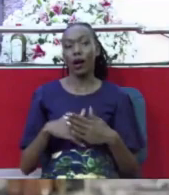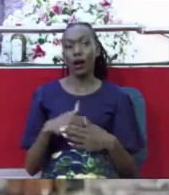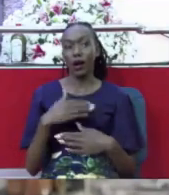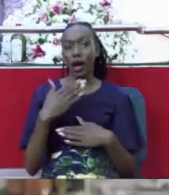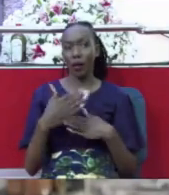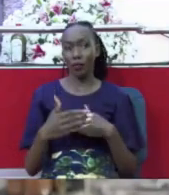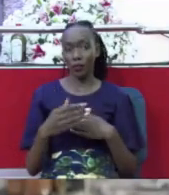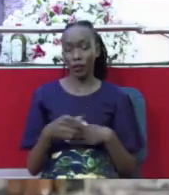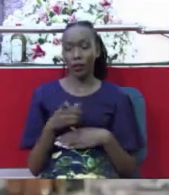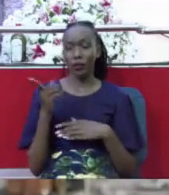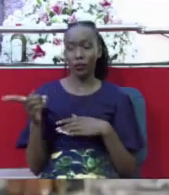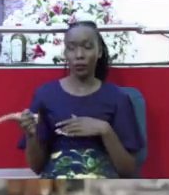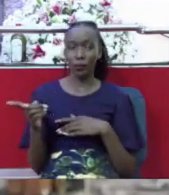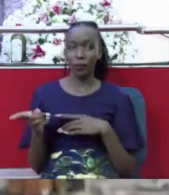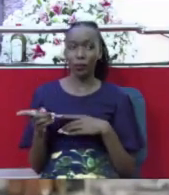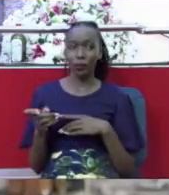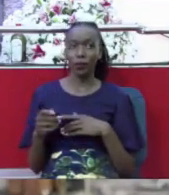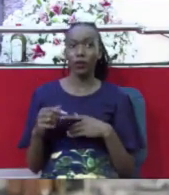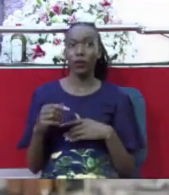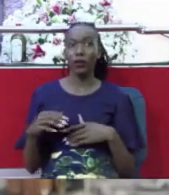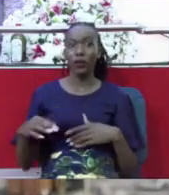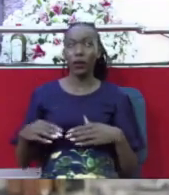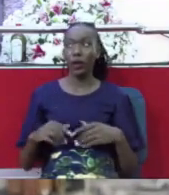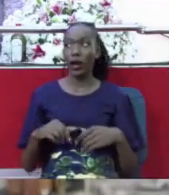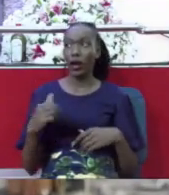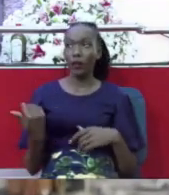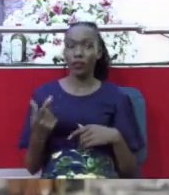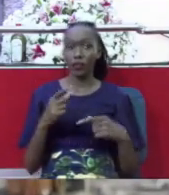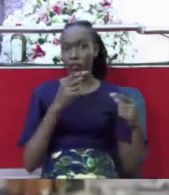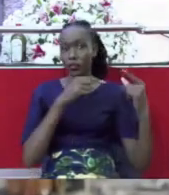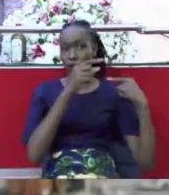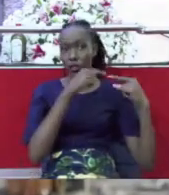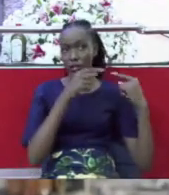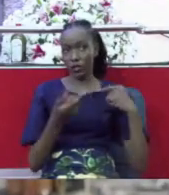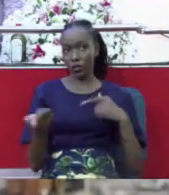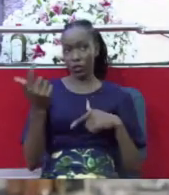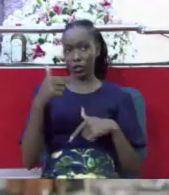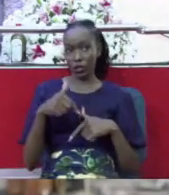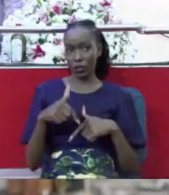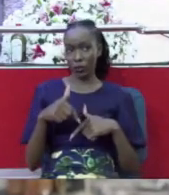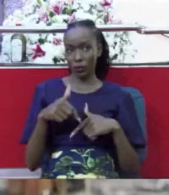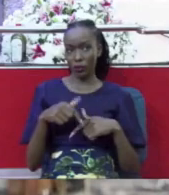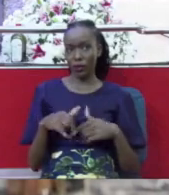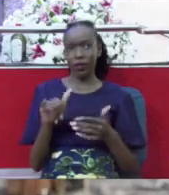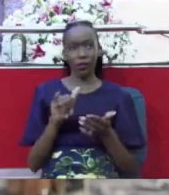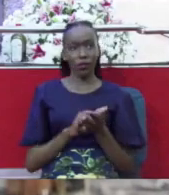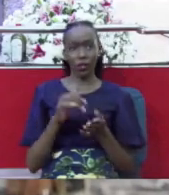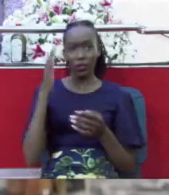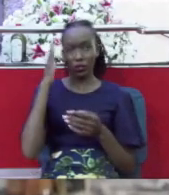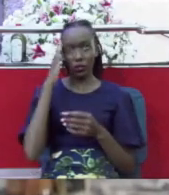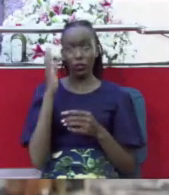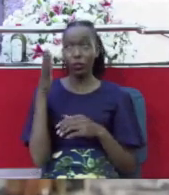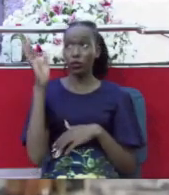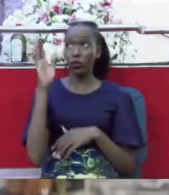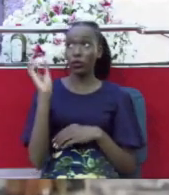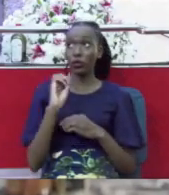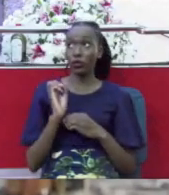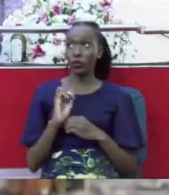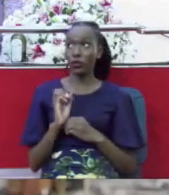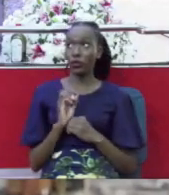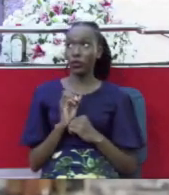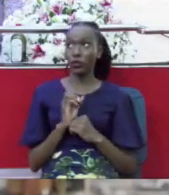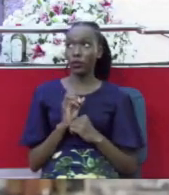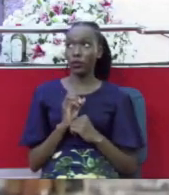what he had done for Israel. Baada ya hapo kizazi ambacho kinakuja ni kila ambacho hawakumjui Mungu na wala ambacho Mungu alifanyia watu wa Israeli. I